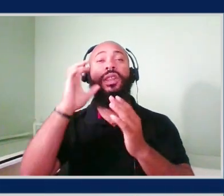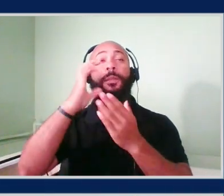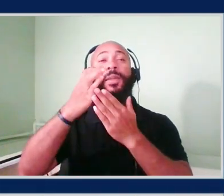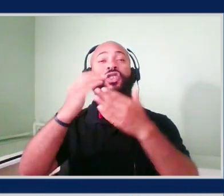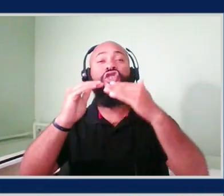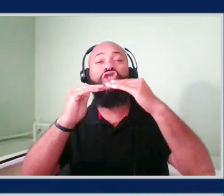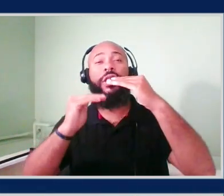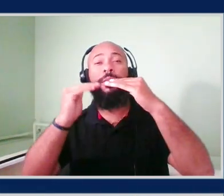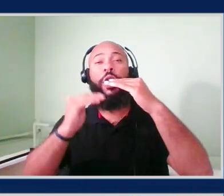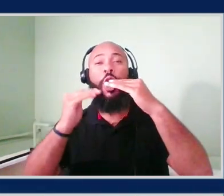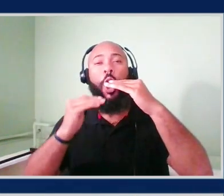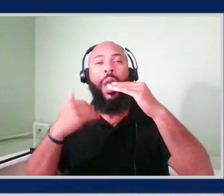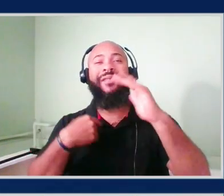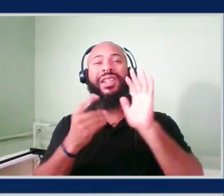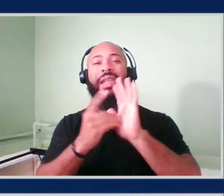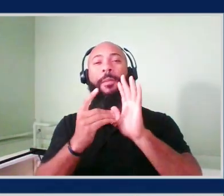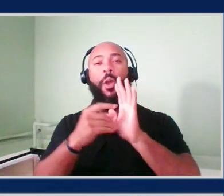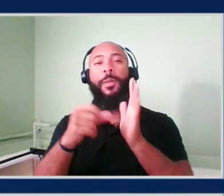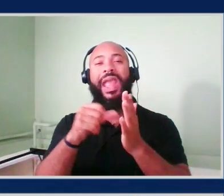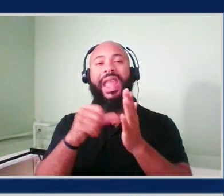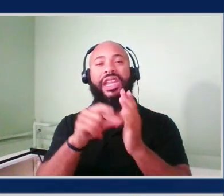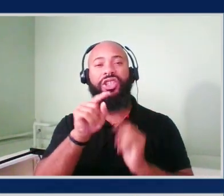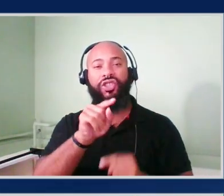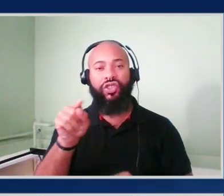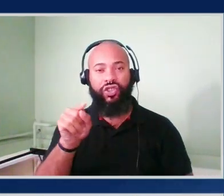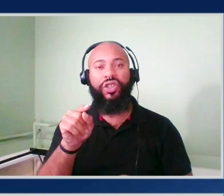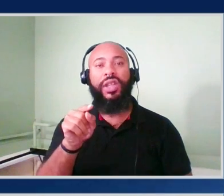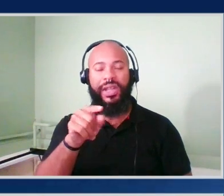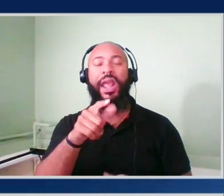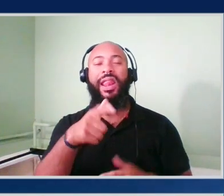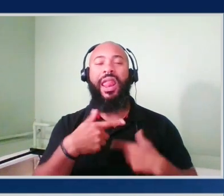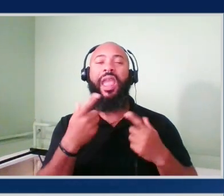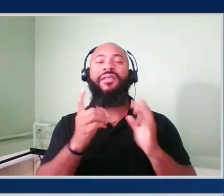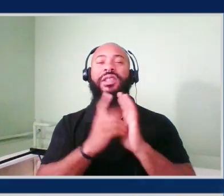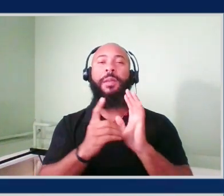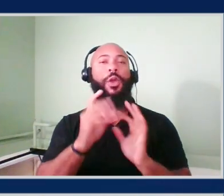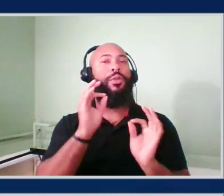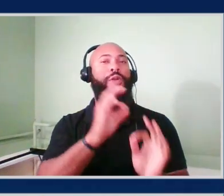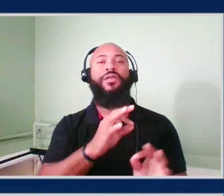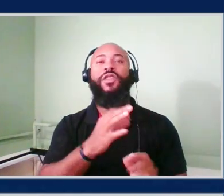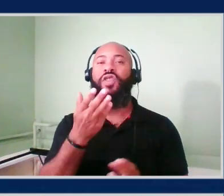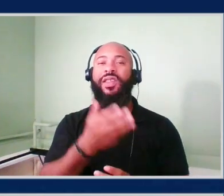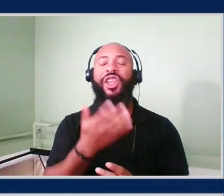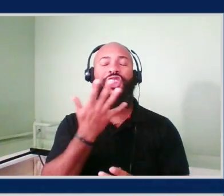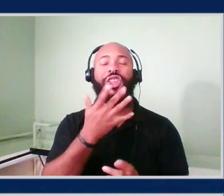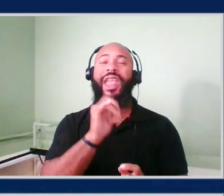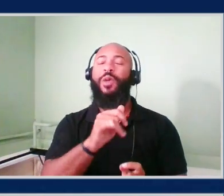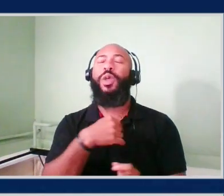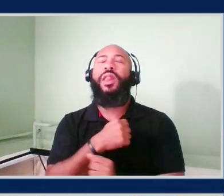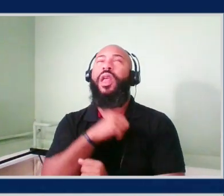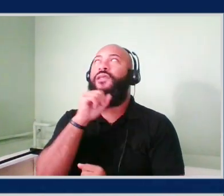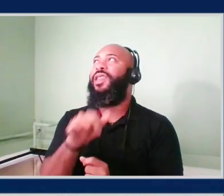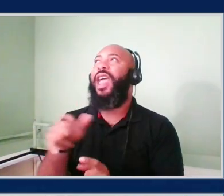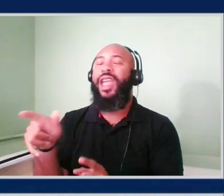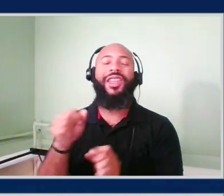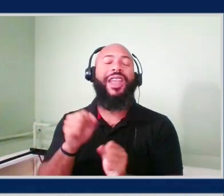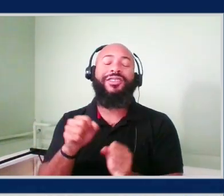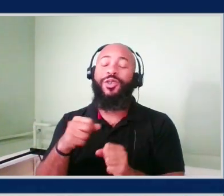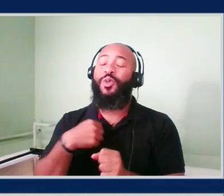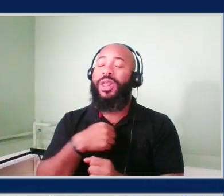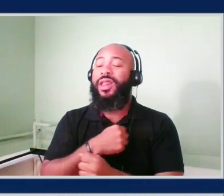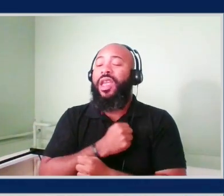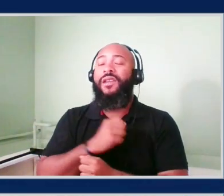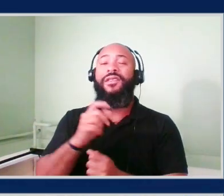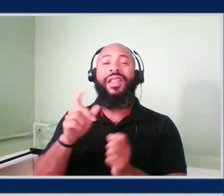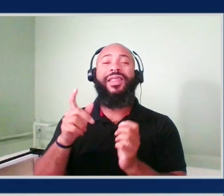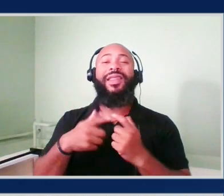page. Just below that. There Here, you go, live demo. Live demo. Look at that. We love a live demo. Oh, I love it. We do love a live demo, especially one